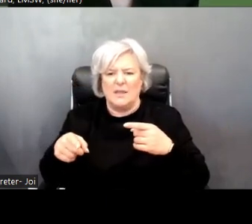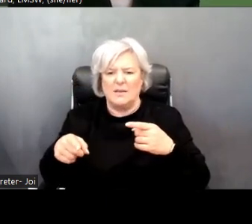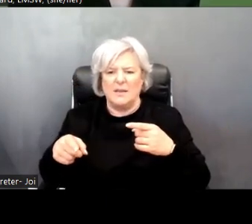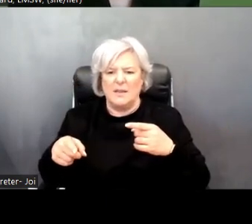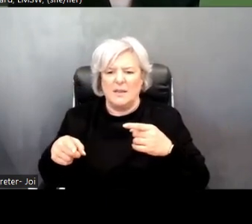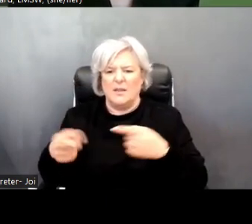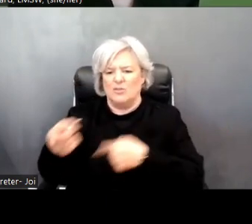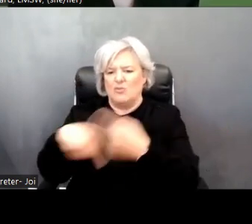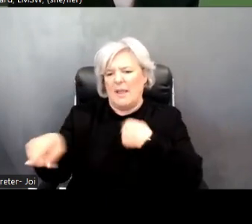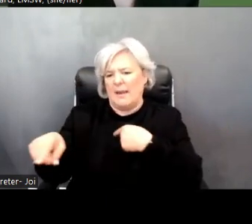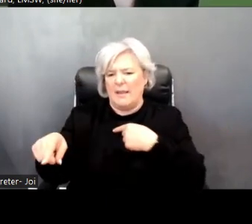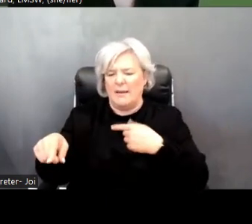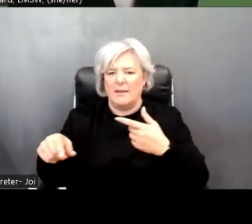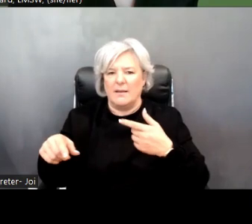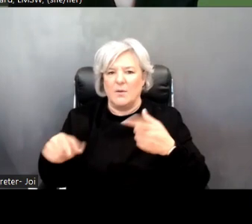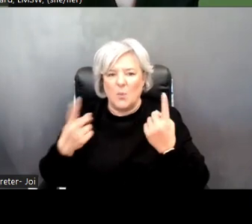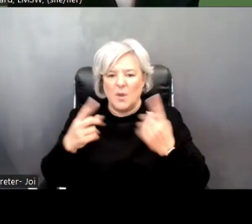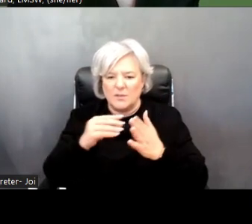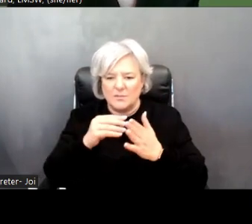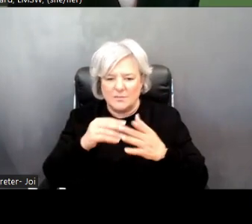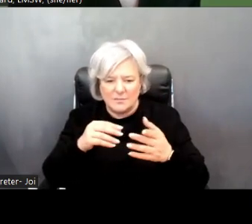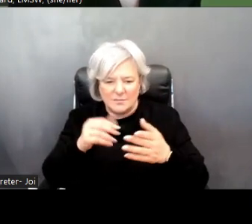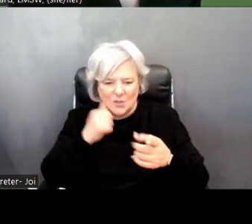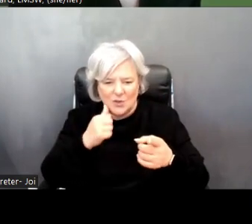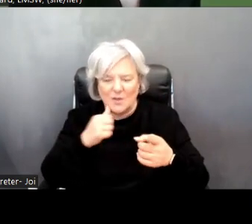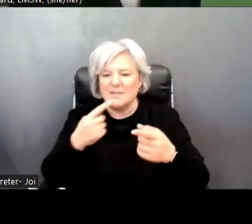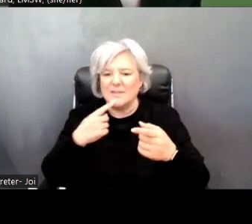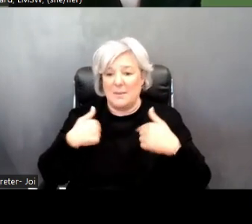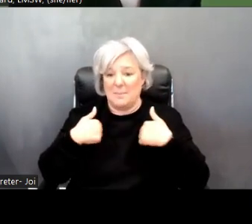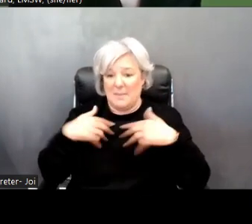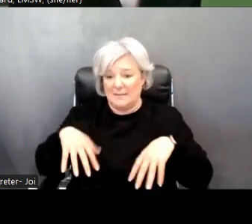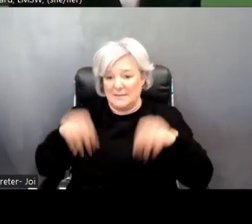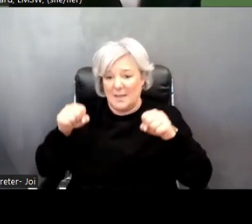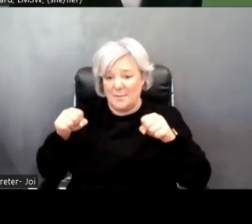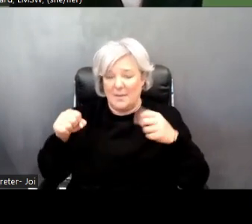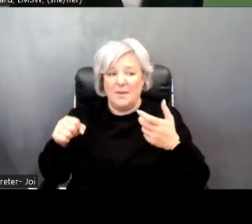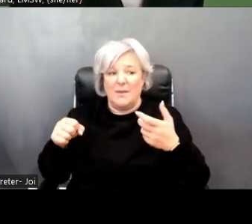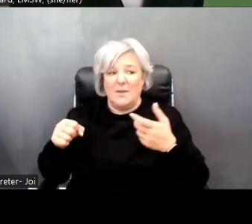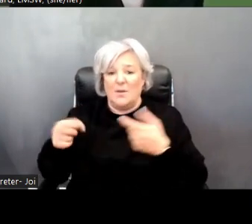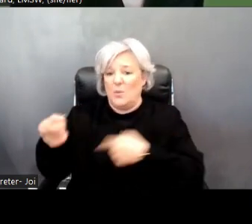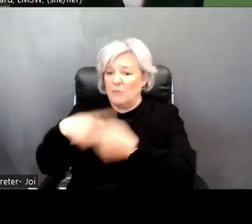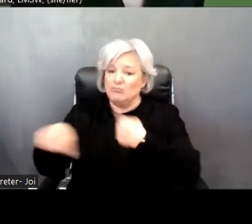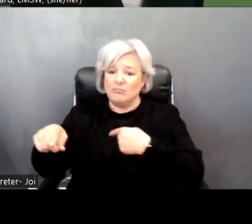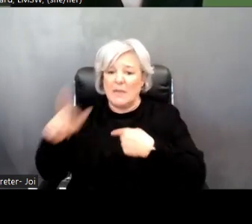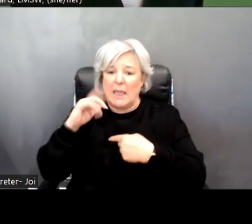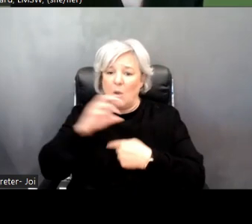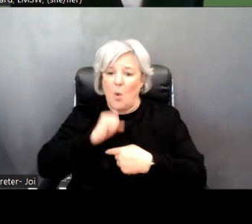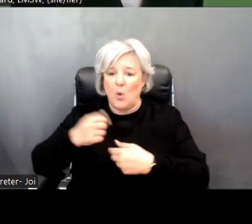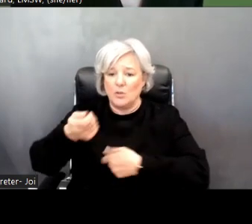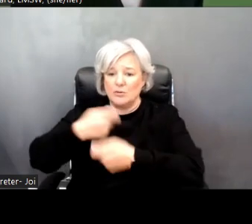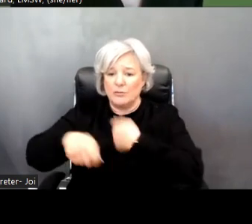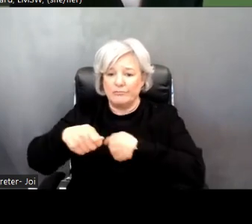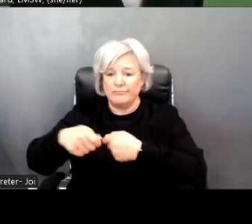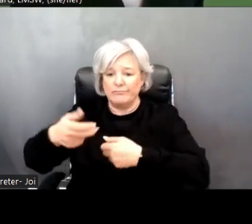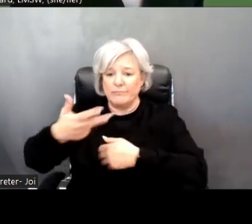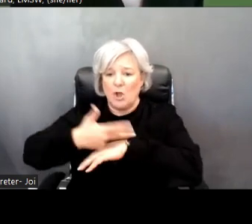or you're bored with us. Yeah, for sure. I mean, really, we owe it to our children to stick, hang in